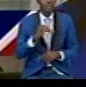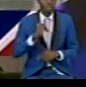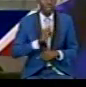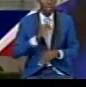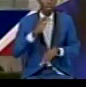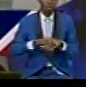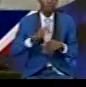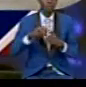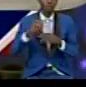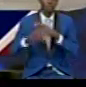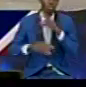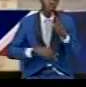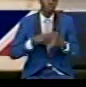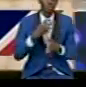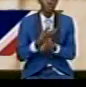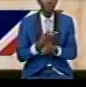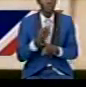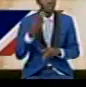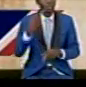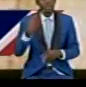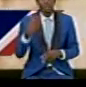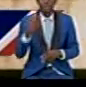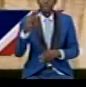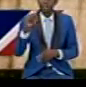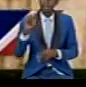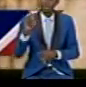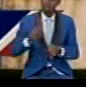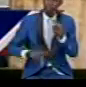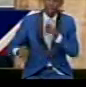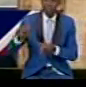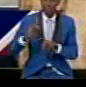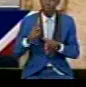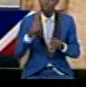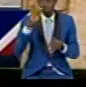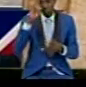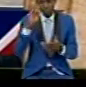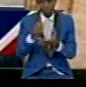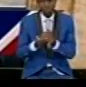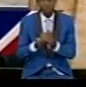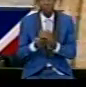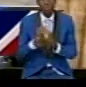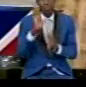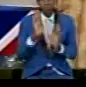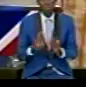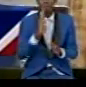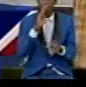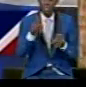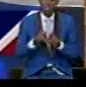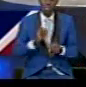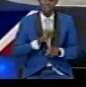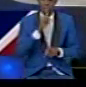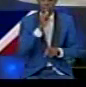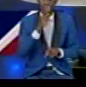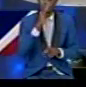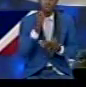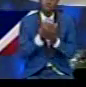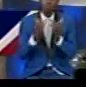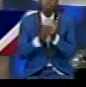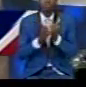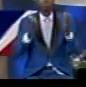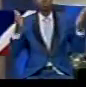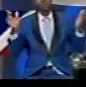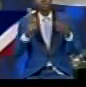the world. Galatian believers, brethren, be as I am. I'm crucified to the world, and the world